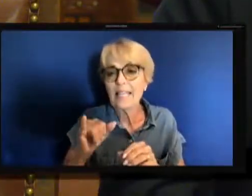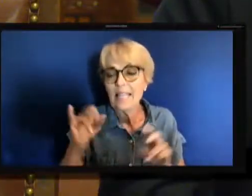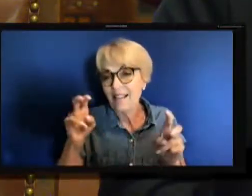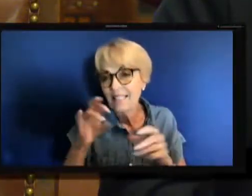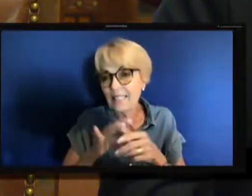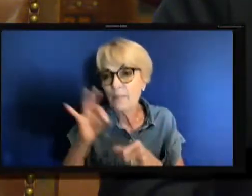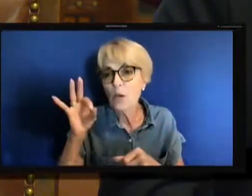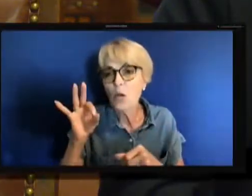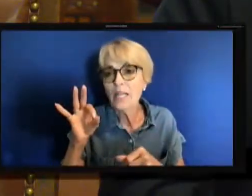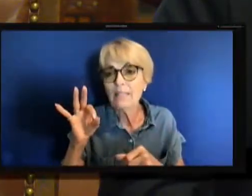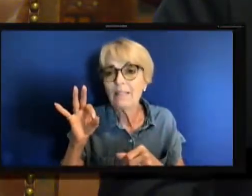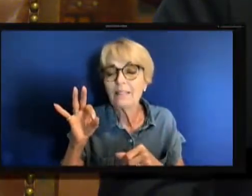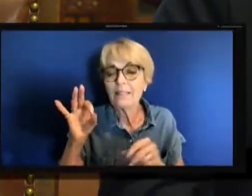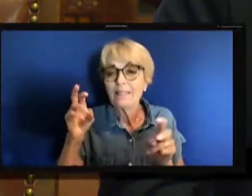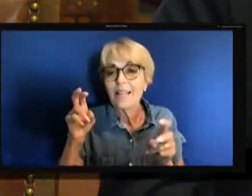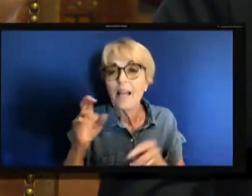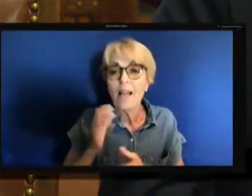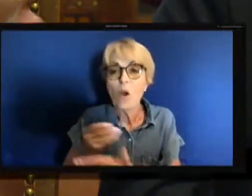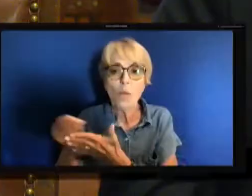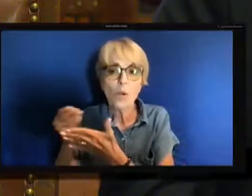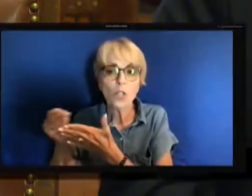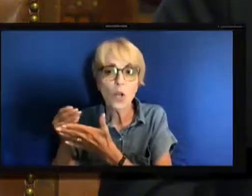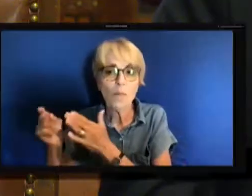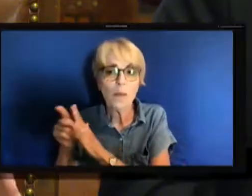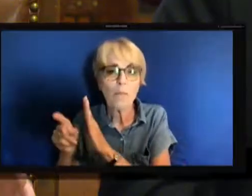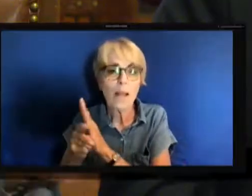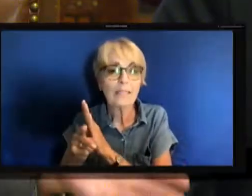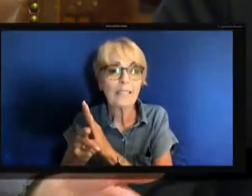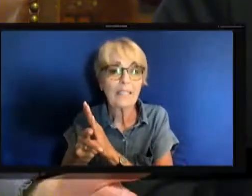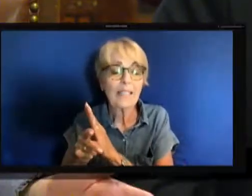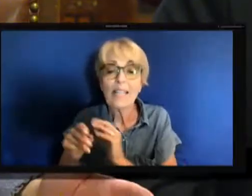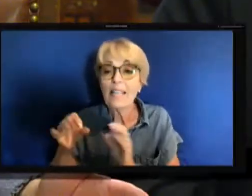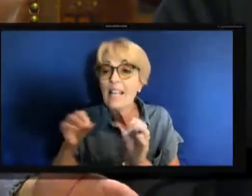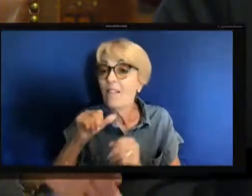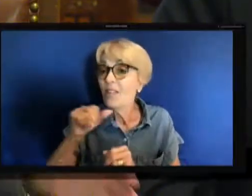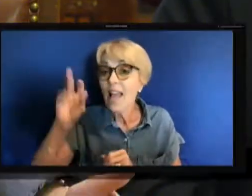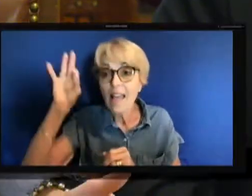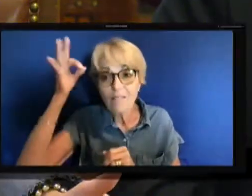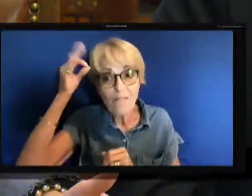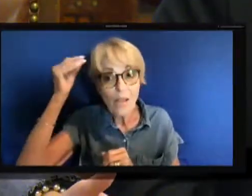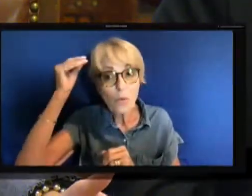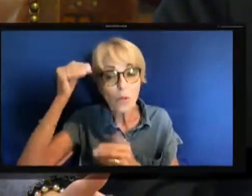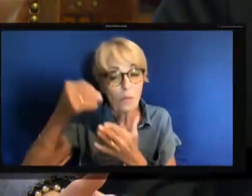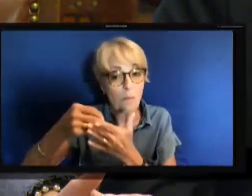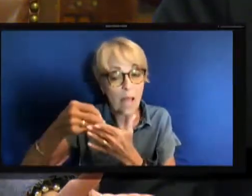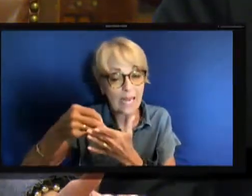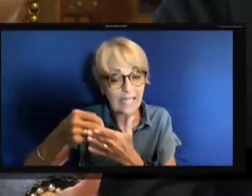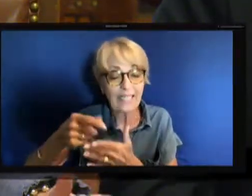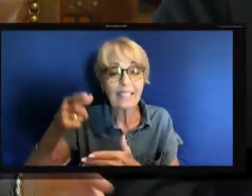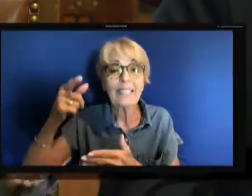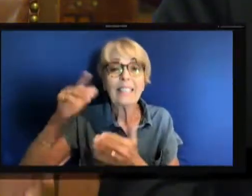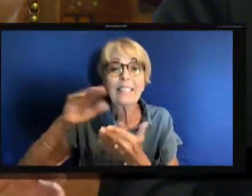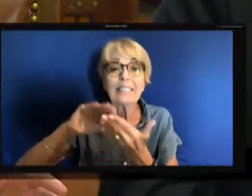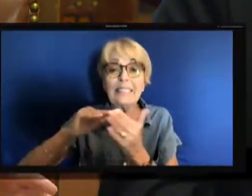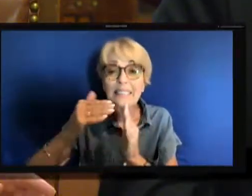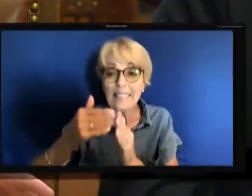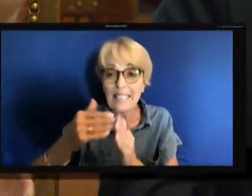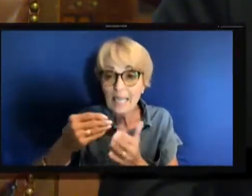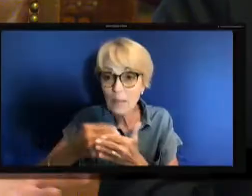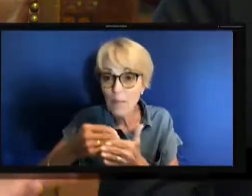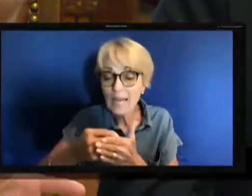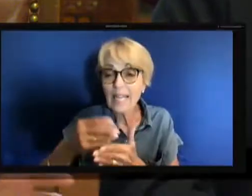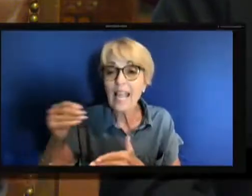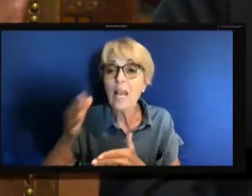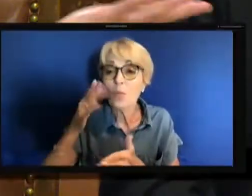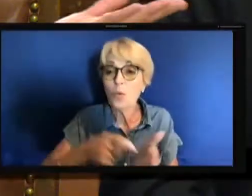policies to, if it wasn't from federal money and it was from city money and a waiver would be required, even